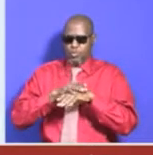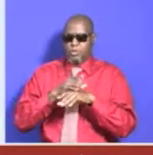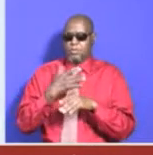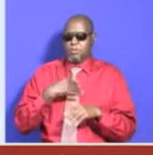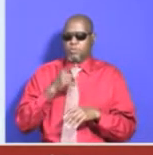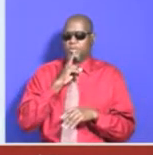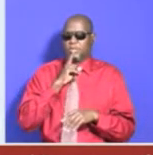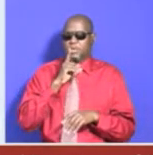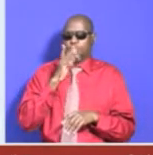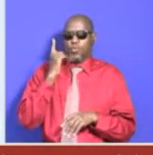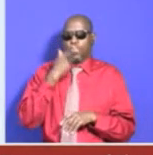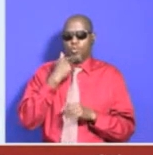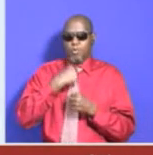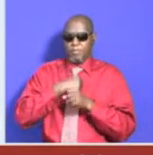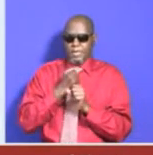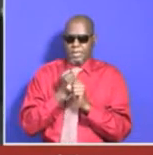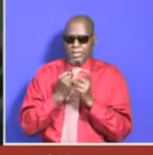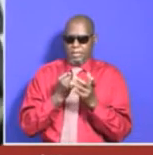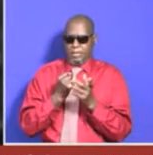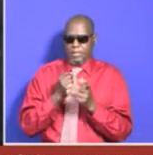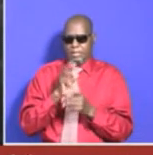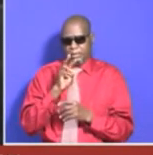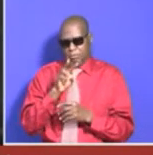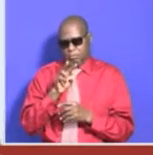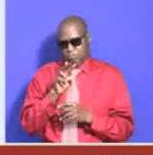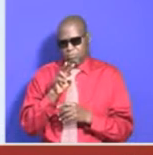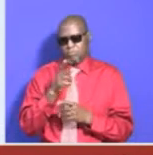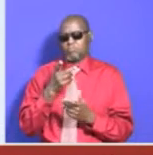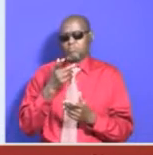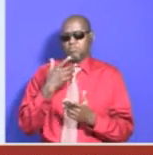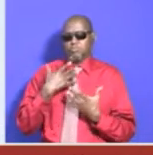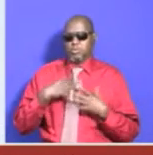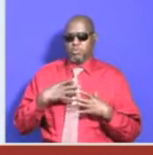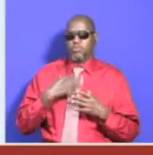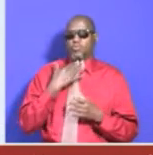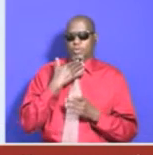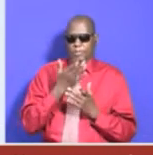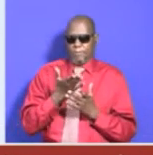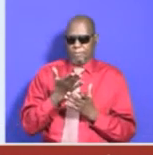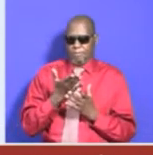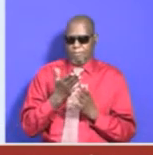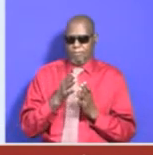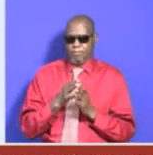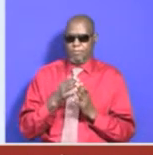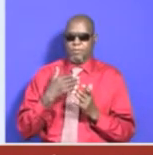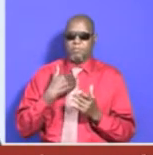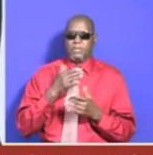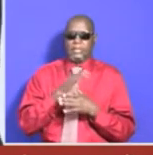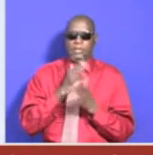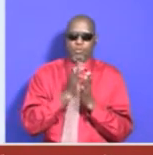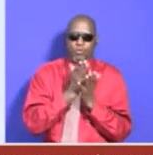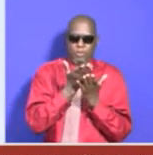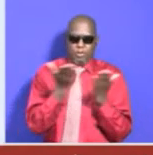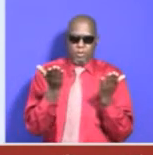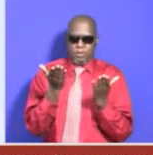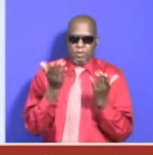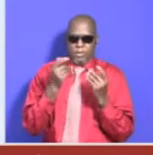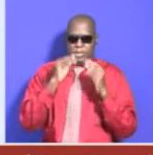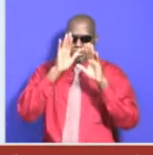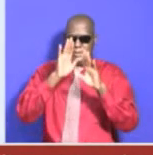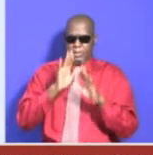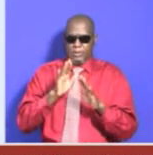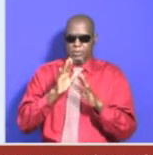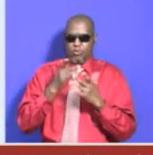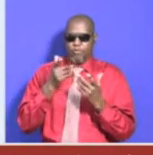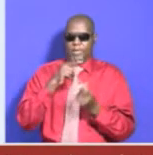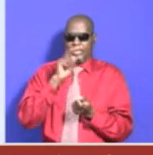made it? They admire the thing and they admire the person who did principle. Now, let me share with you now the